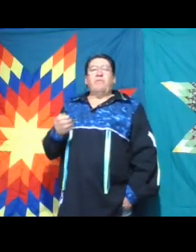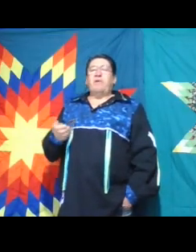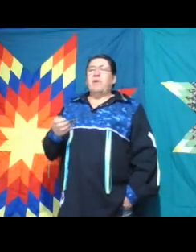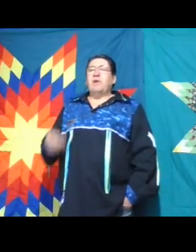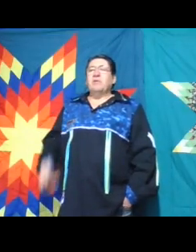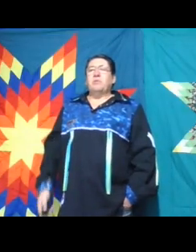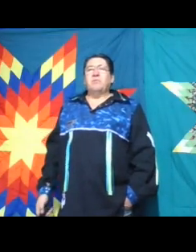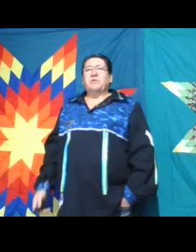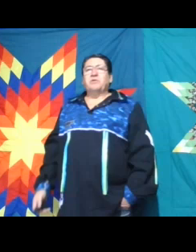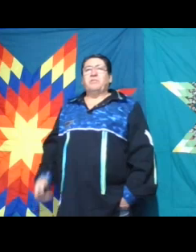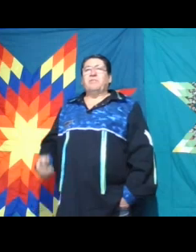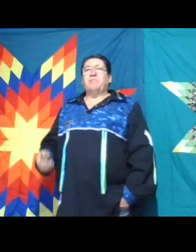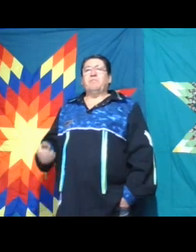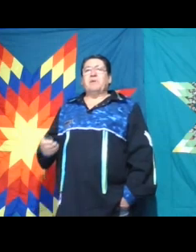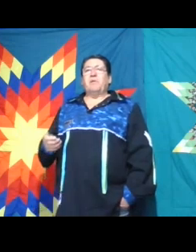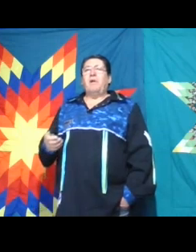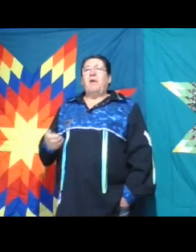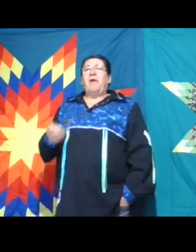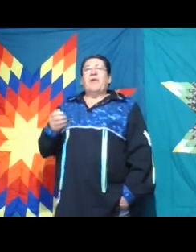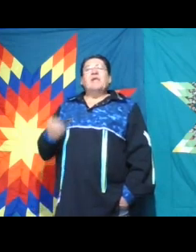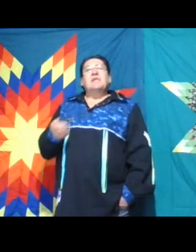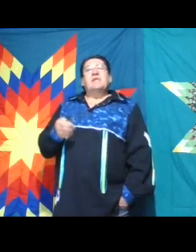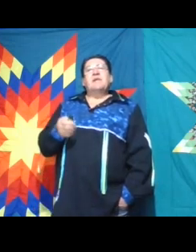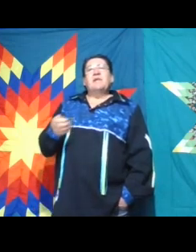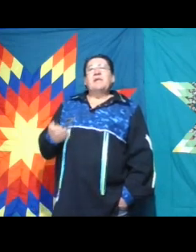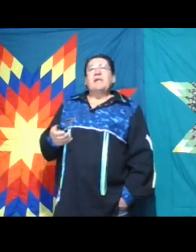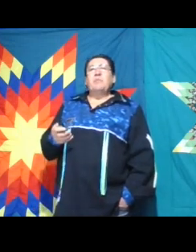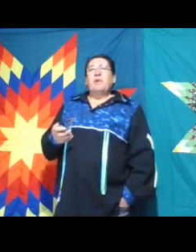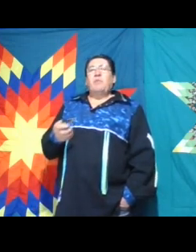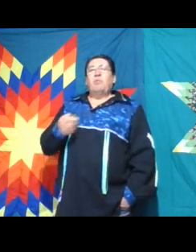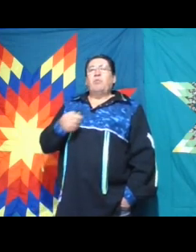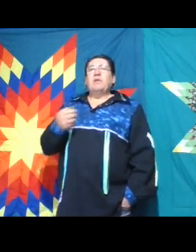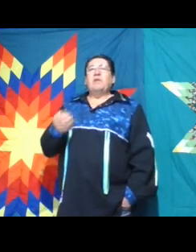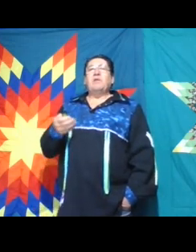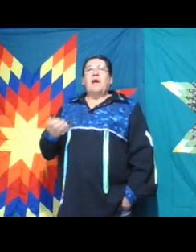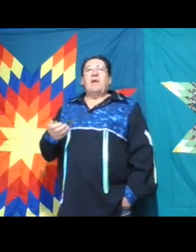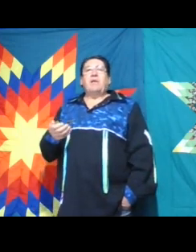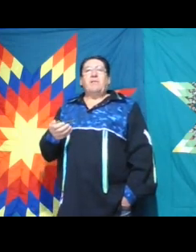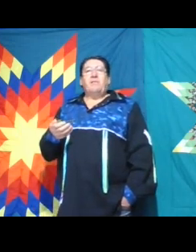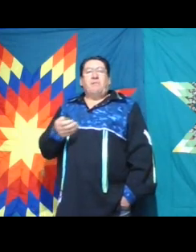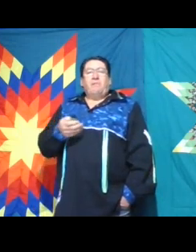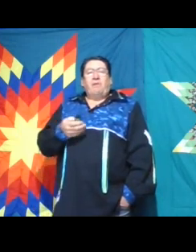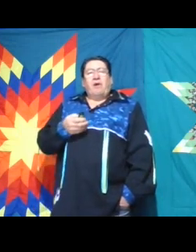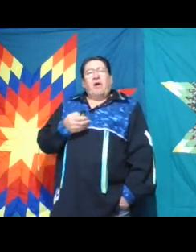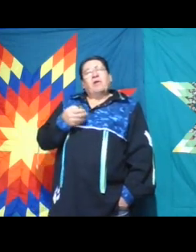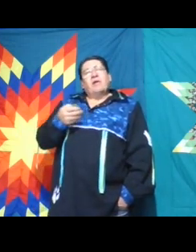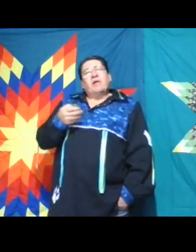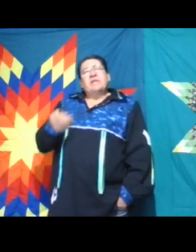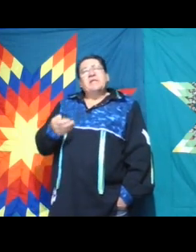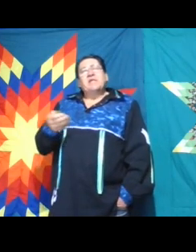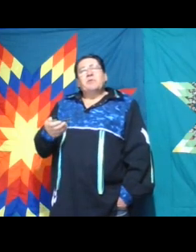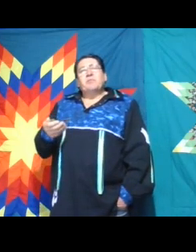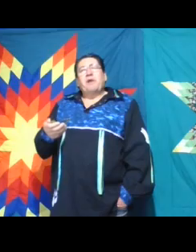We're very entrepreneurial driven. So that's just a little bit what we look at our Indigenous perspective